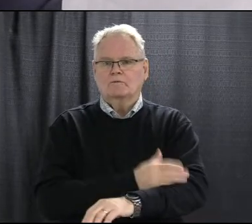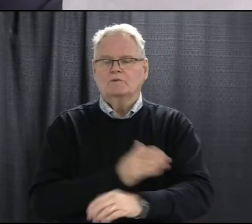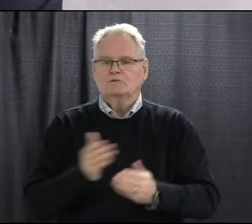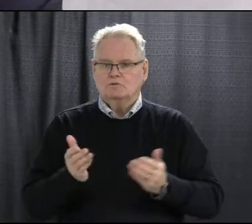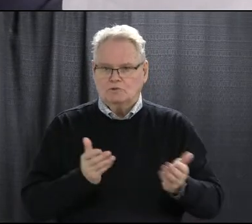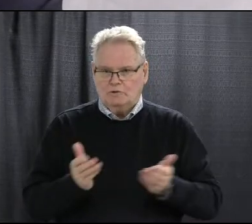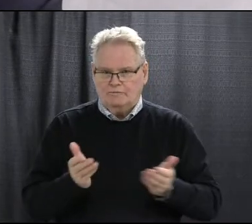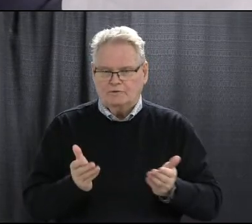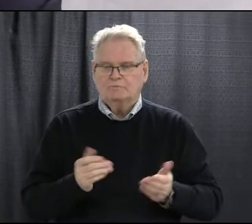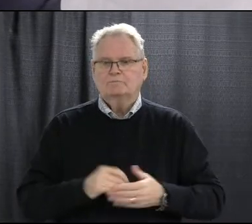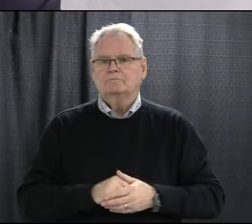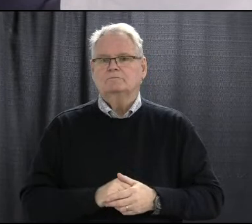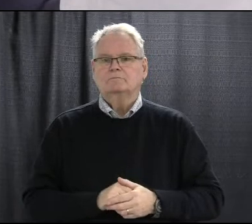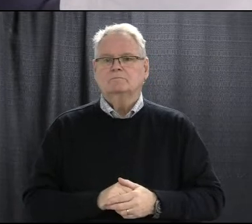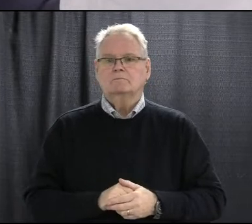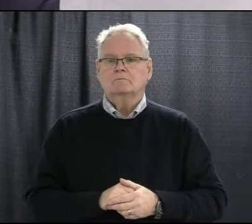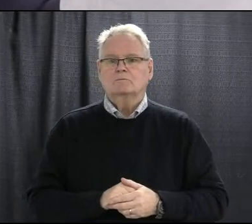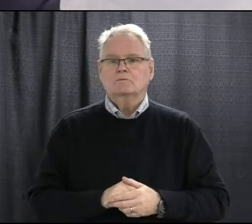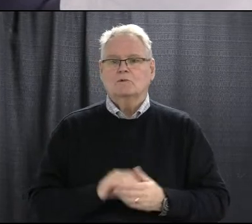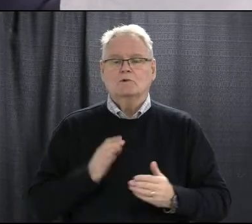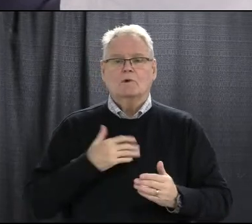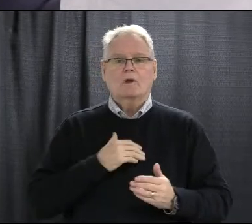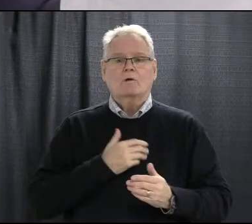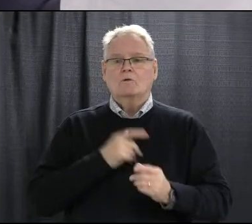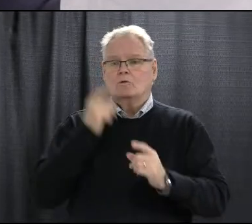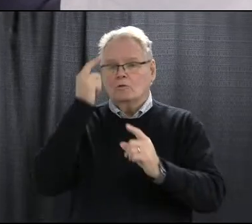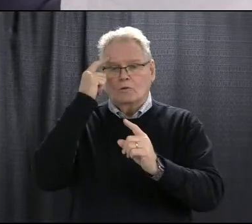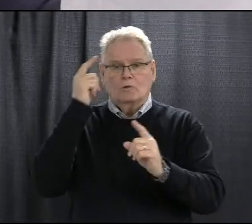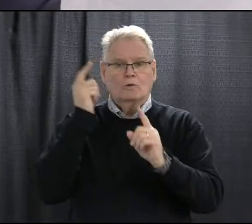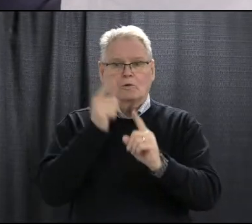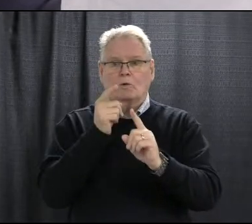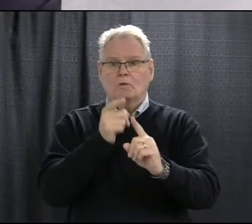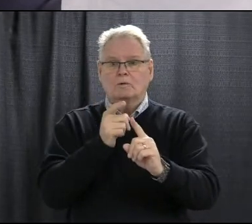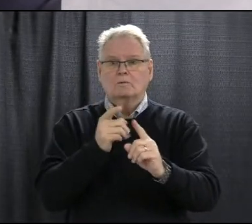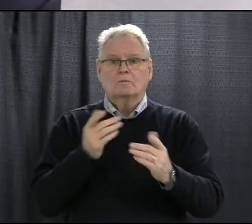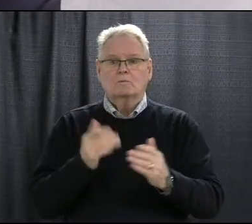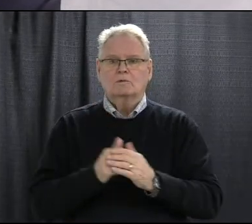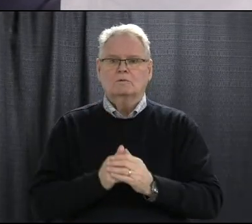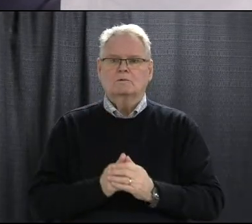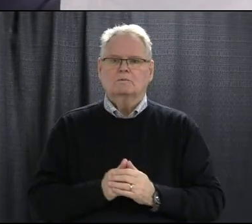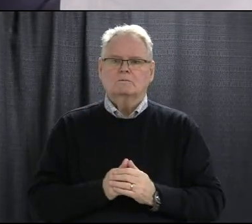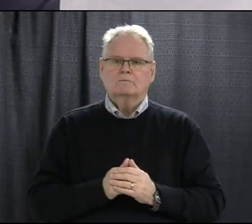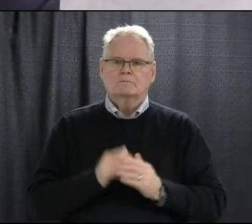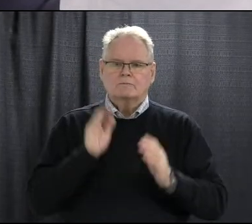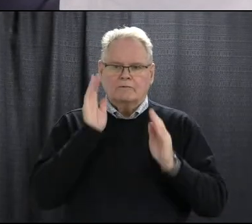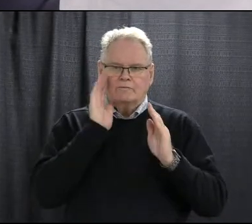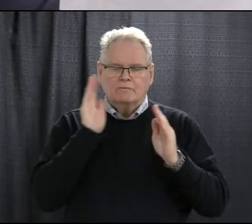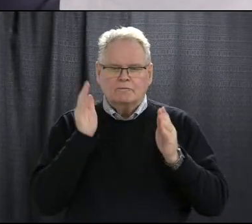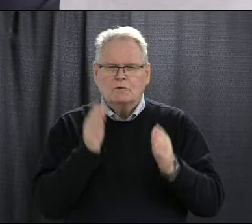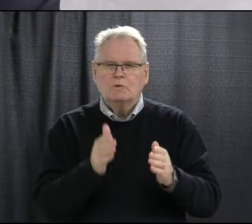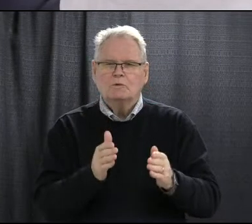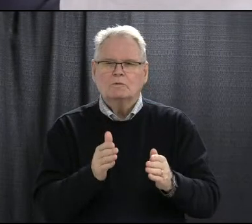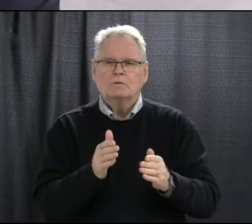with the objective being that there was going to be a focus on the prevention of frailty and the management of